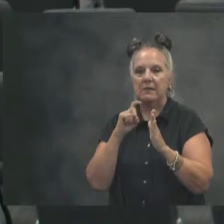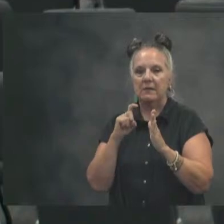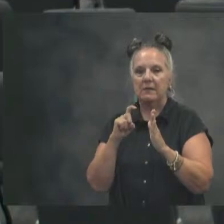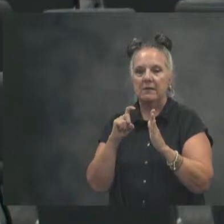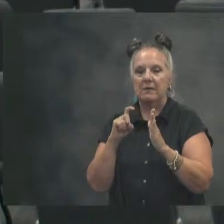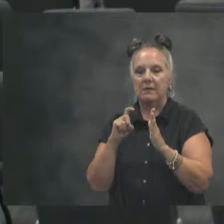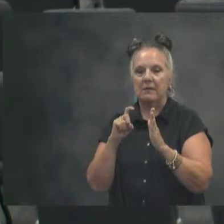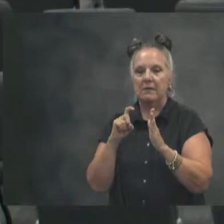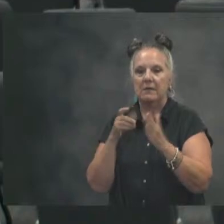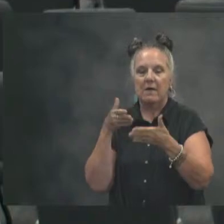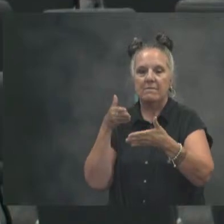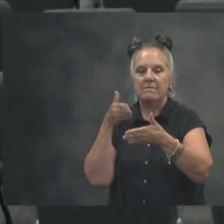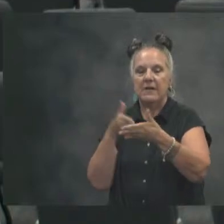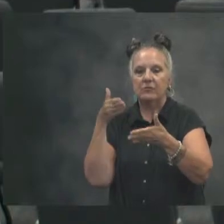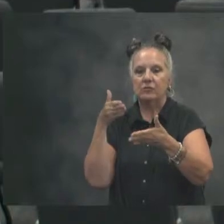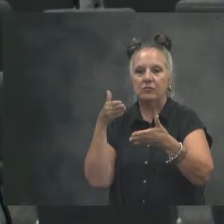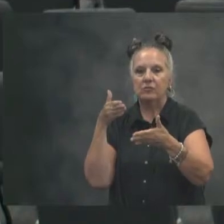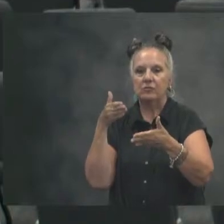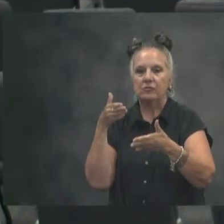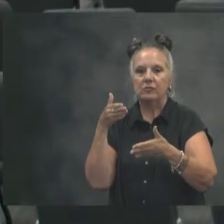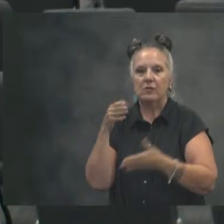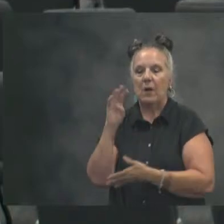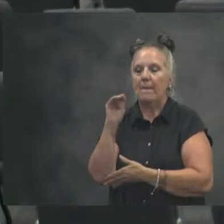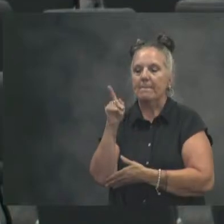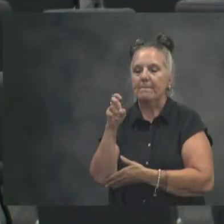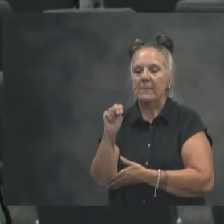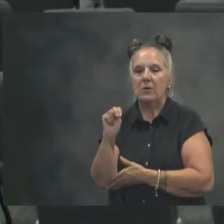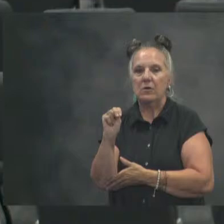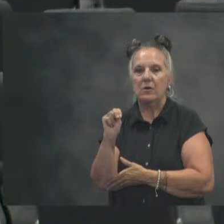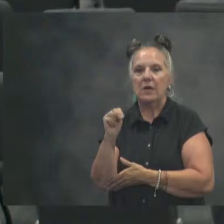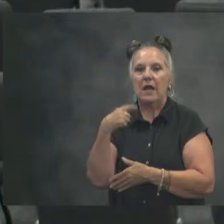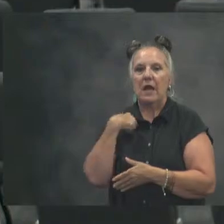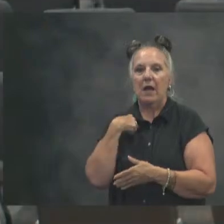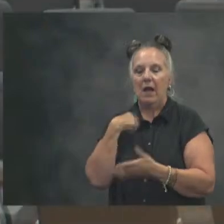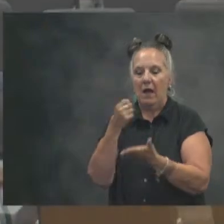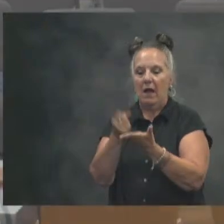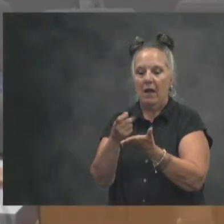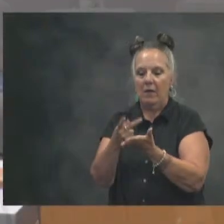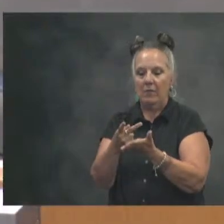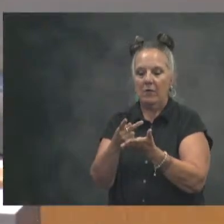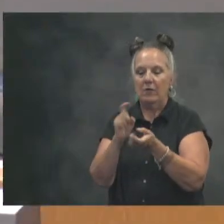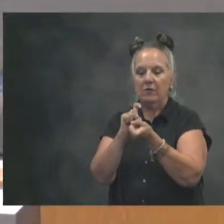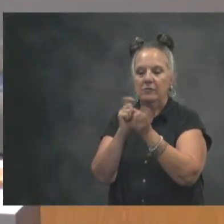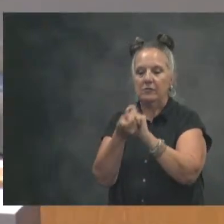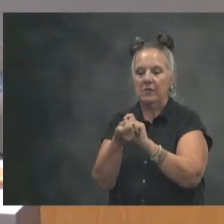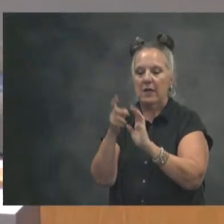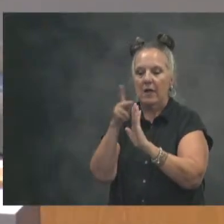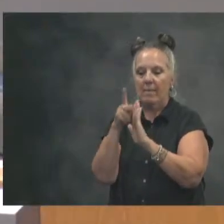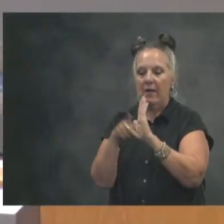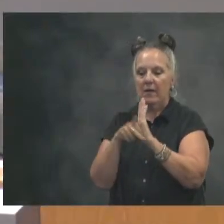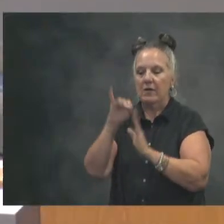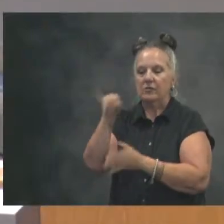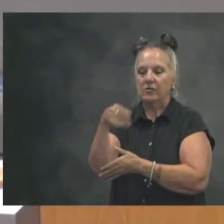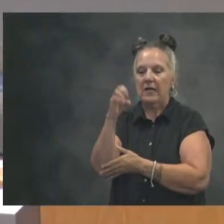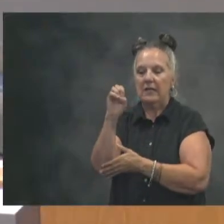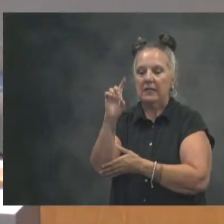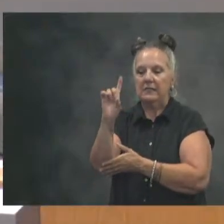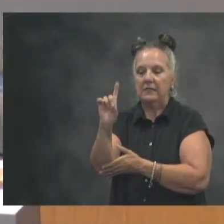a motion, please? Madam President, I move to approve the first reading of proposed changes to policy